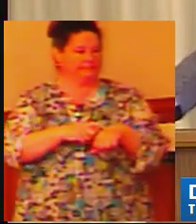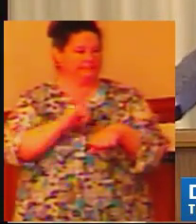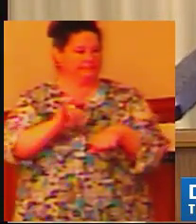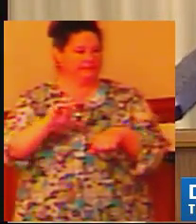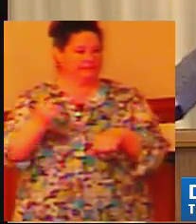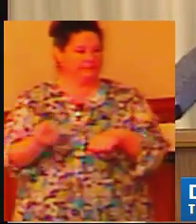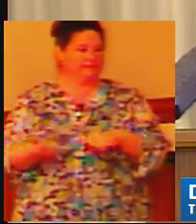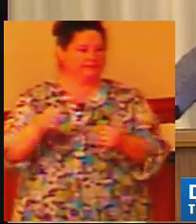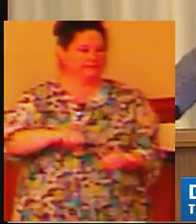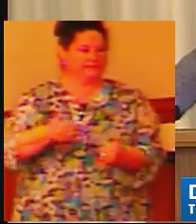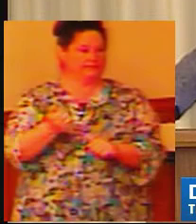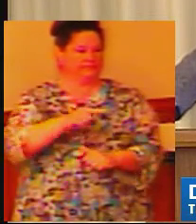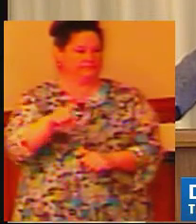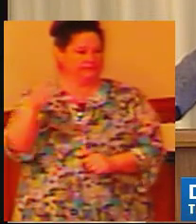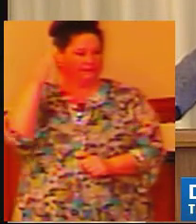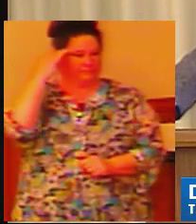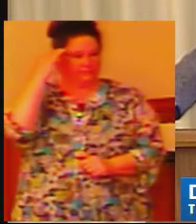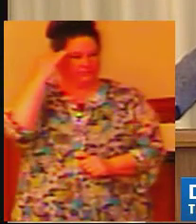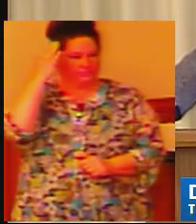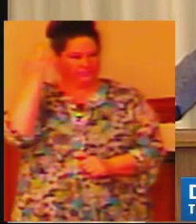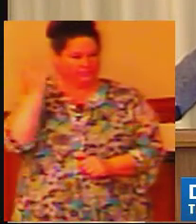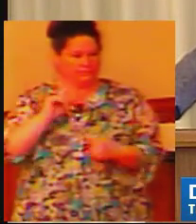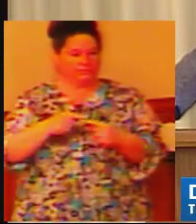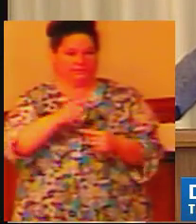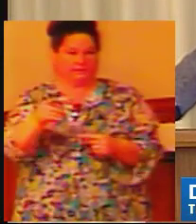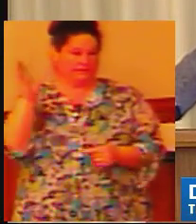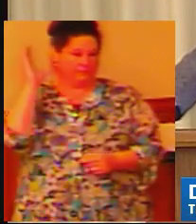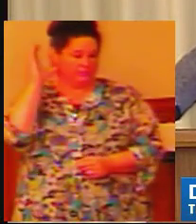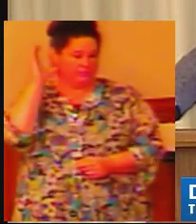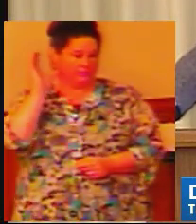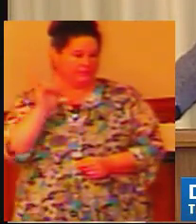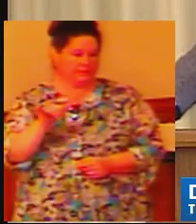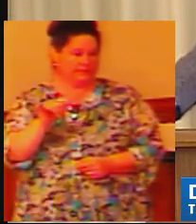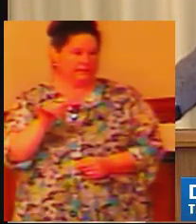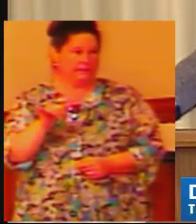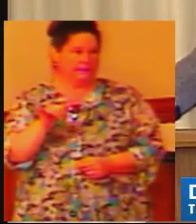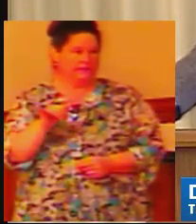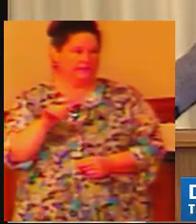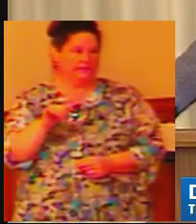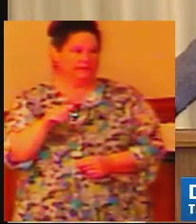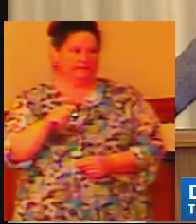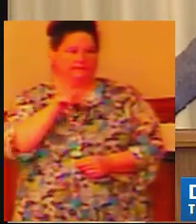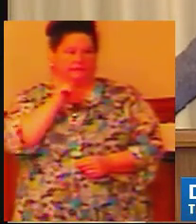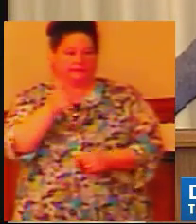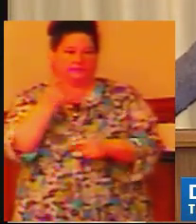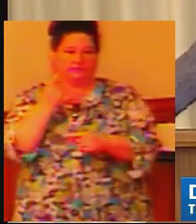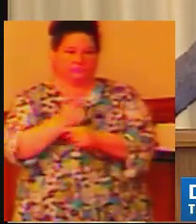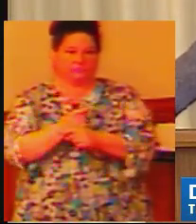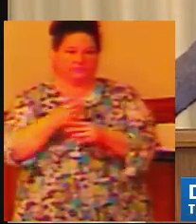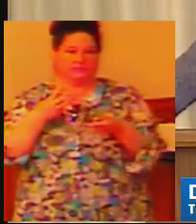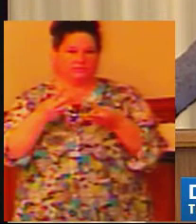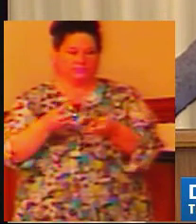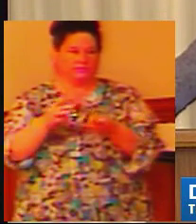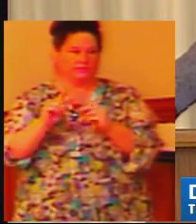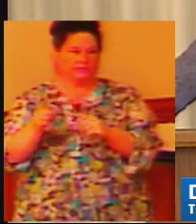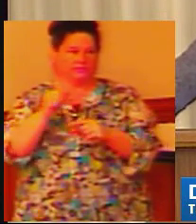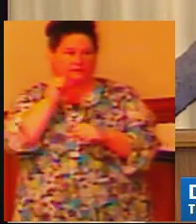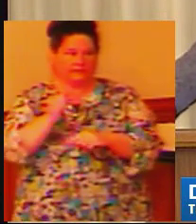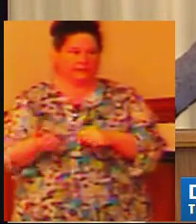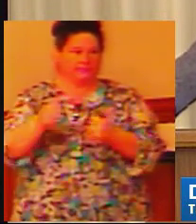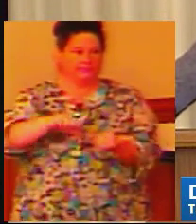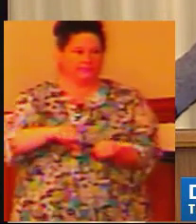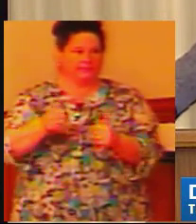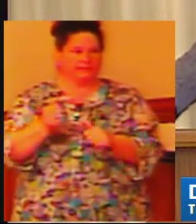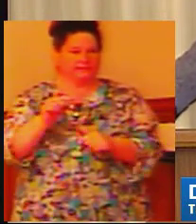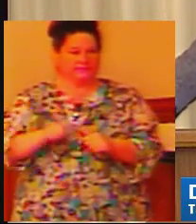the only baptism they knew. When they heard this, that it wasn't the right way to go, it wasn't the baptism that they needed